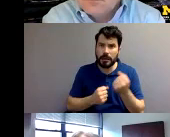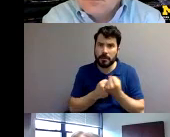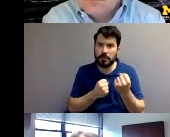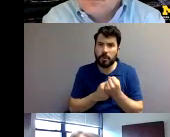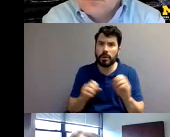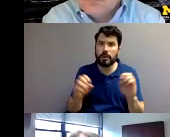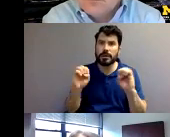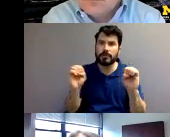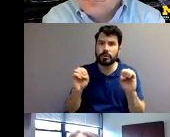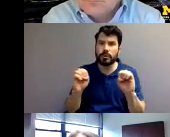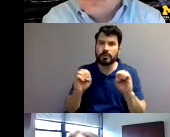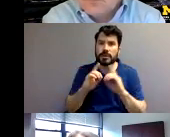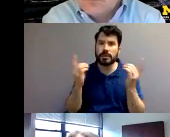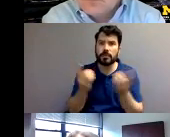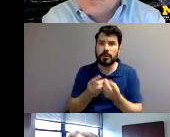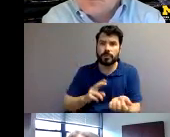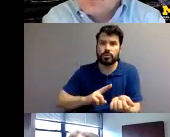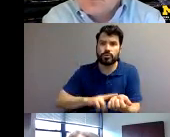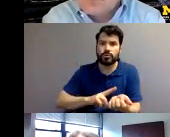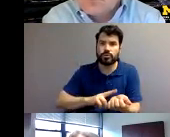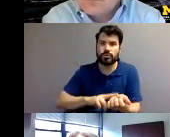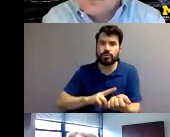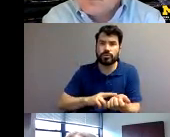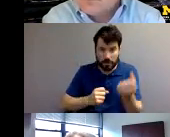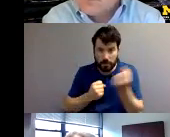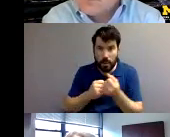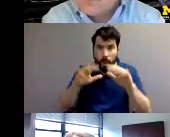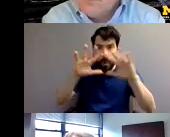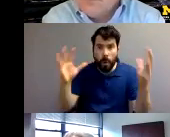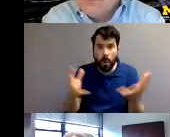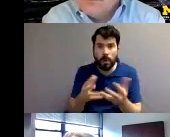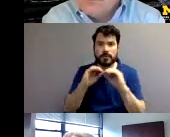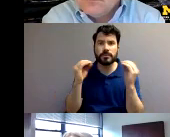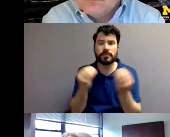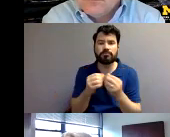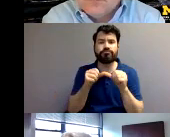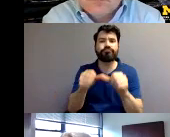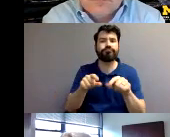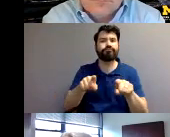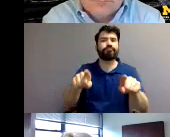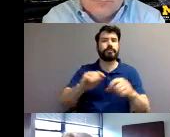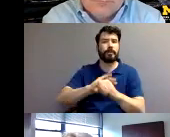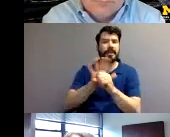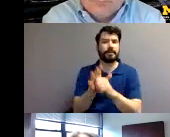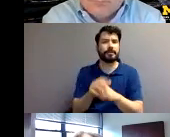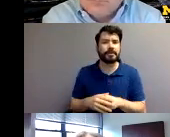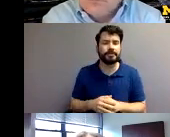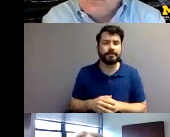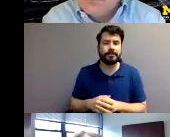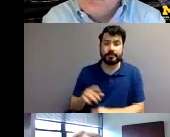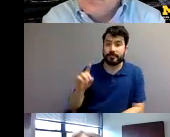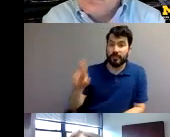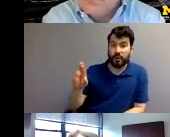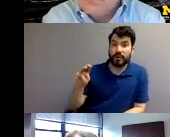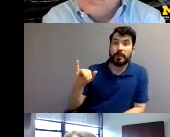nurses, as well as the entire organization as we continue to work through the pandemic. I can tell you that Dr. Miller has been down in the